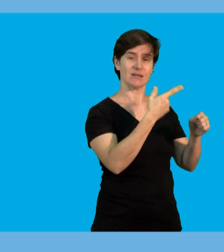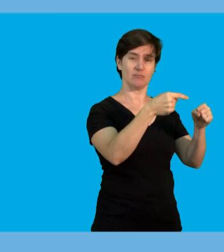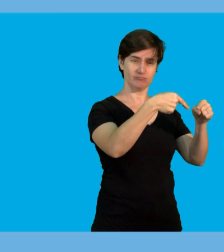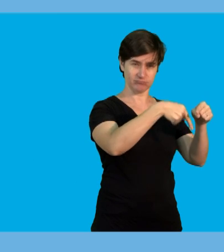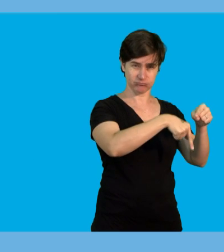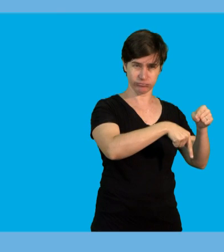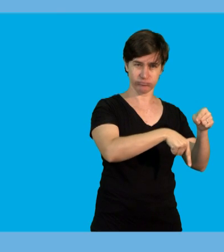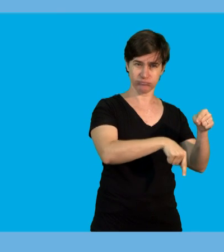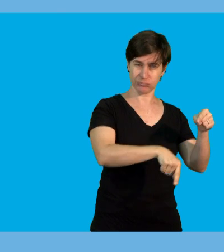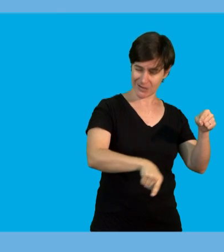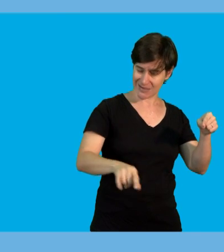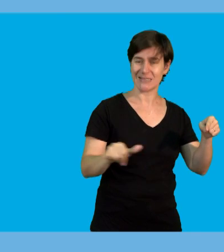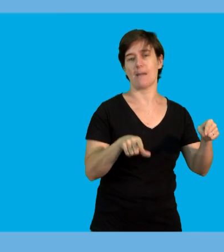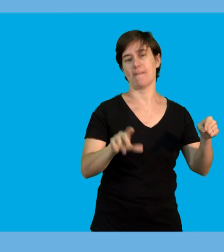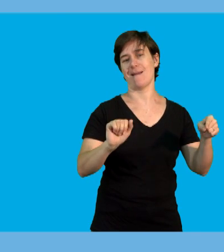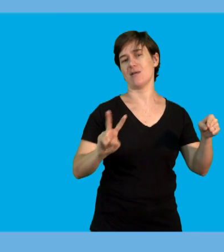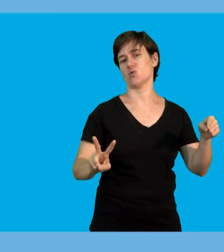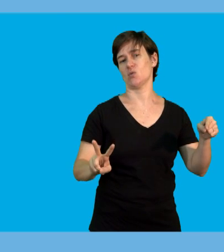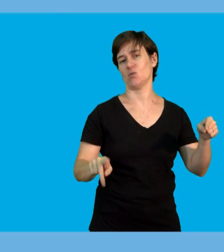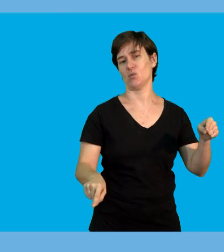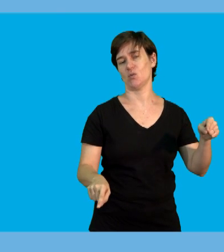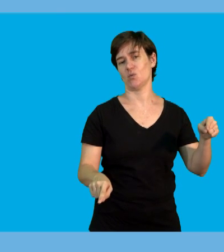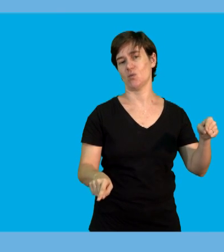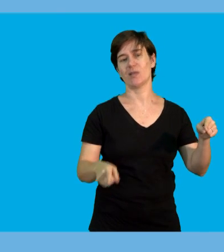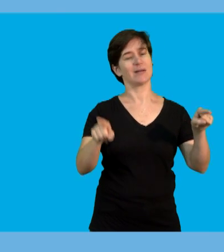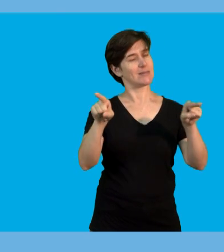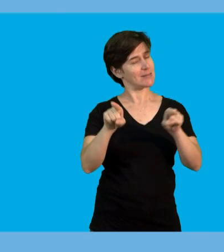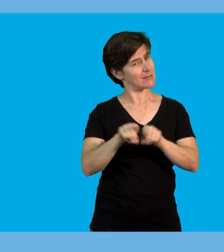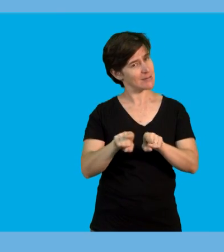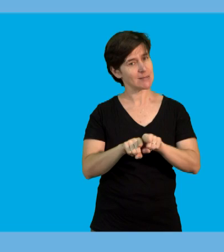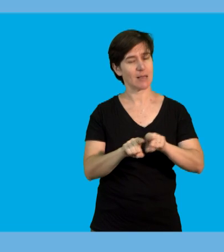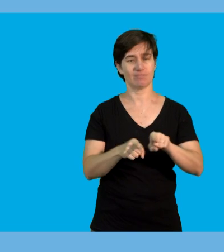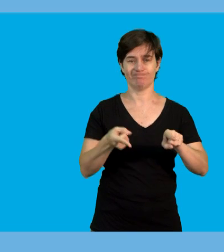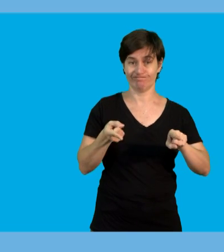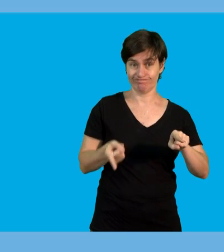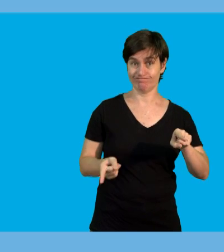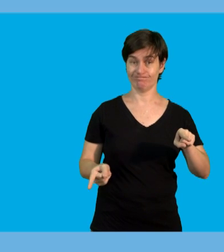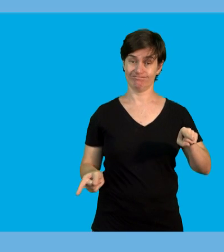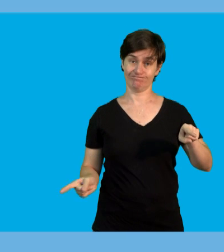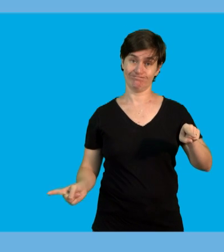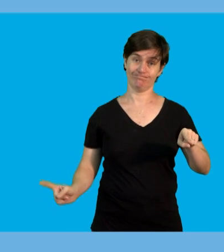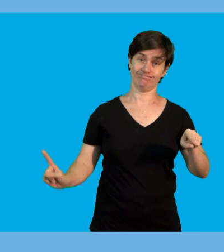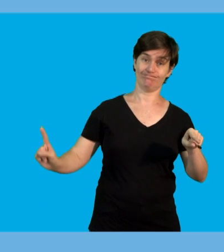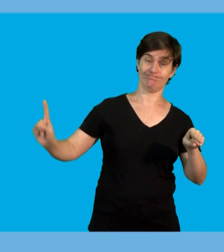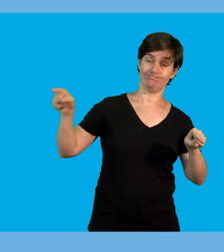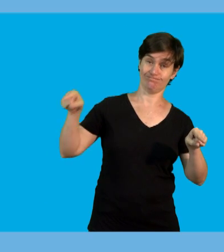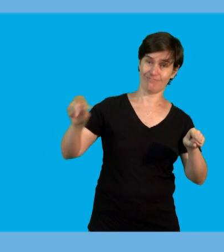be the same as the current which will be registered by ammeter number 2, and that ammeter number 2